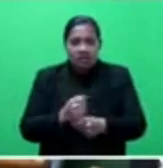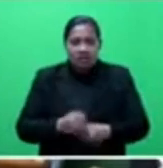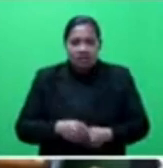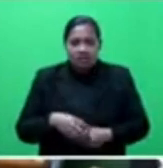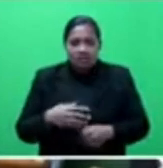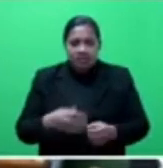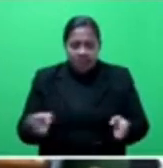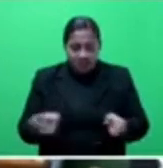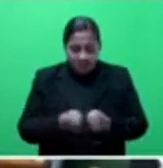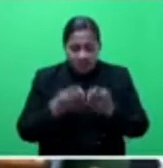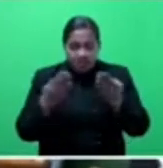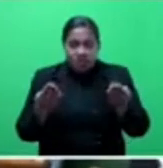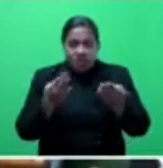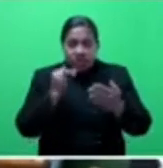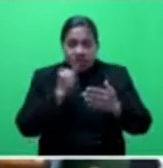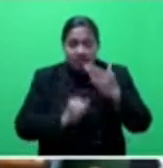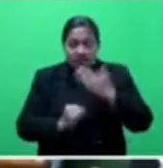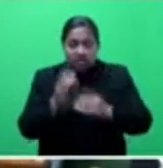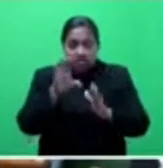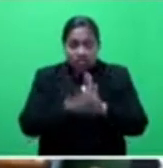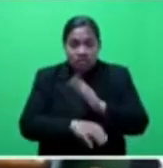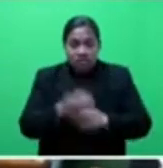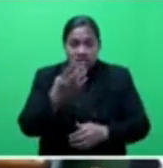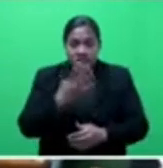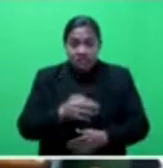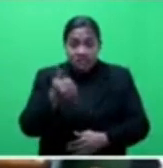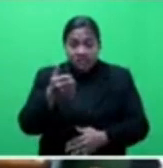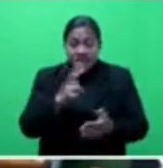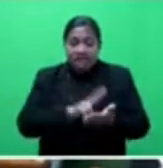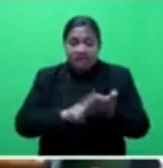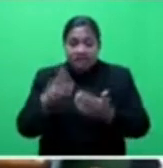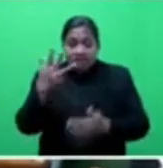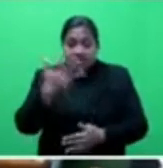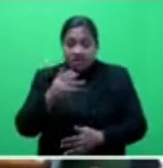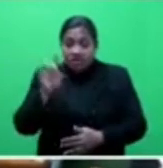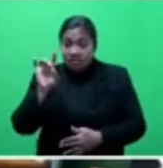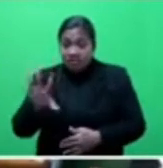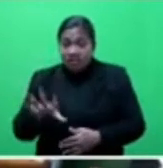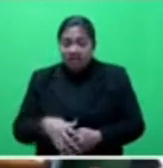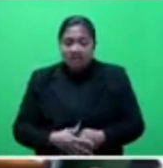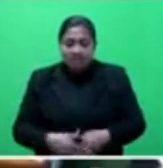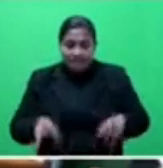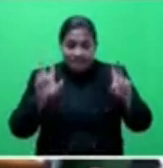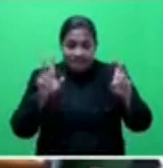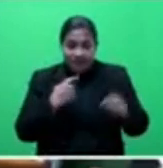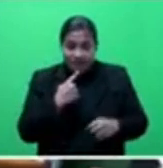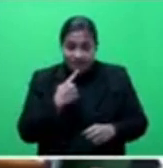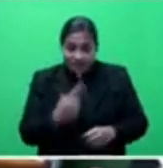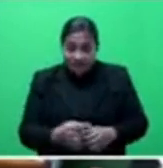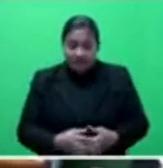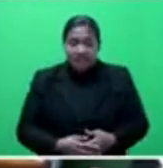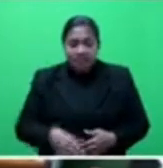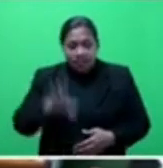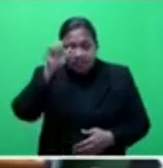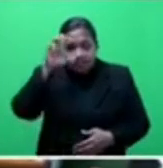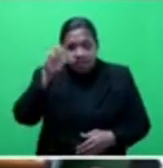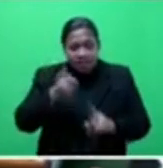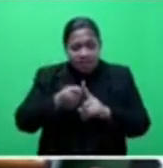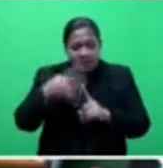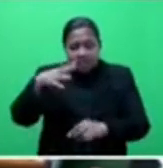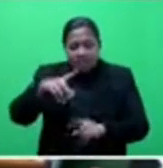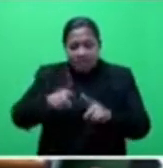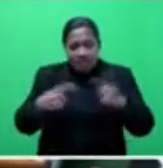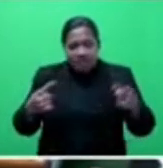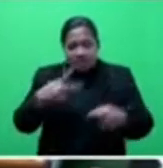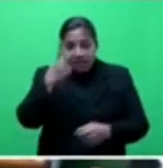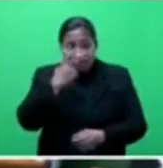of Isaiah, chapter 46, verses 9 to 10, that says, and I quote, "Remember the former things of old,